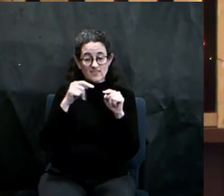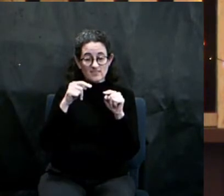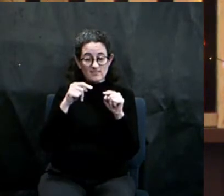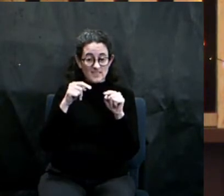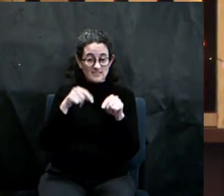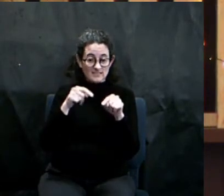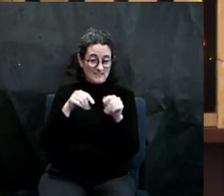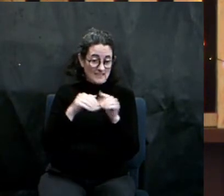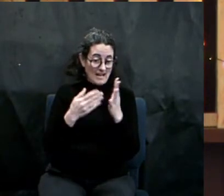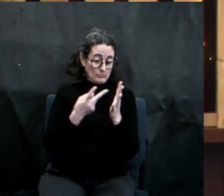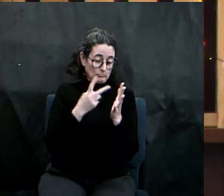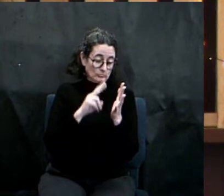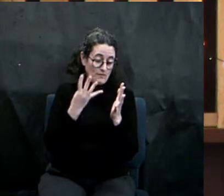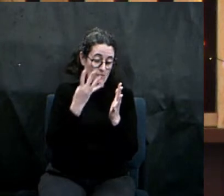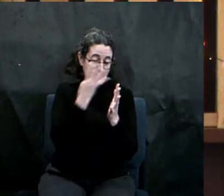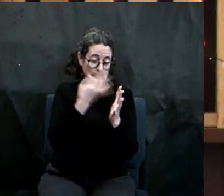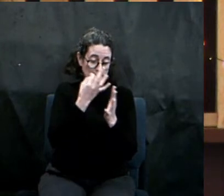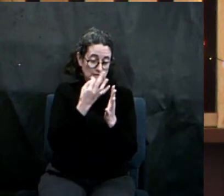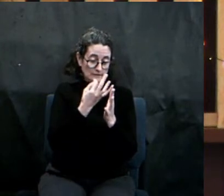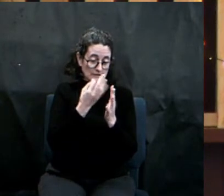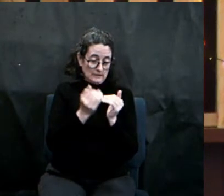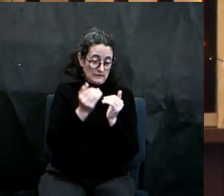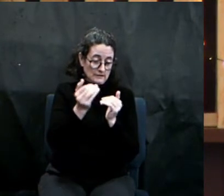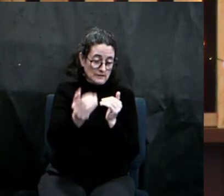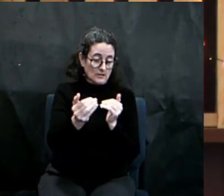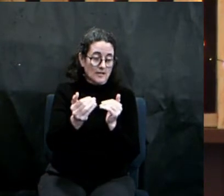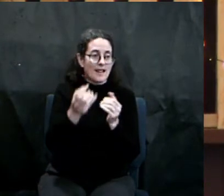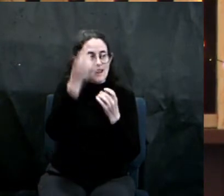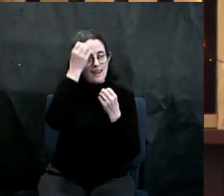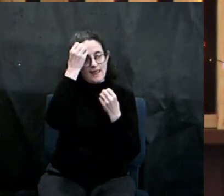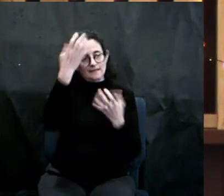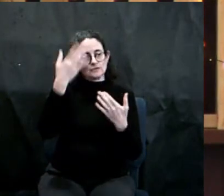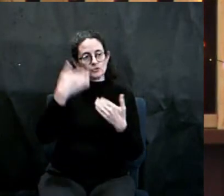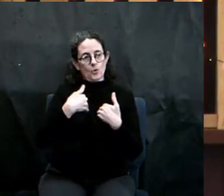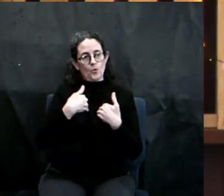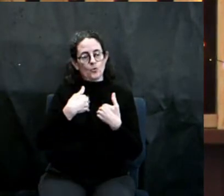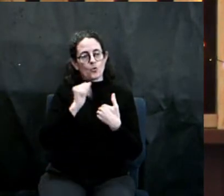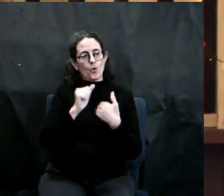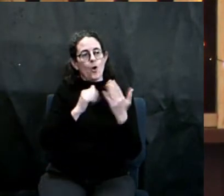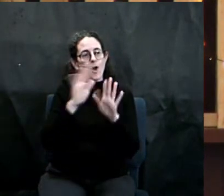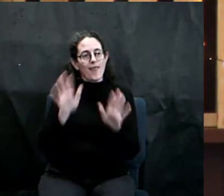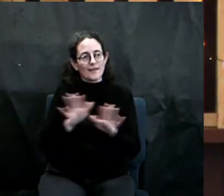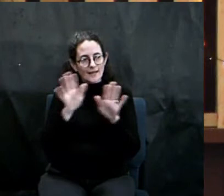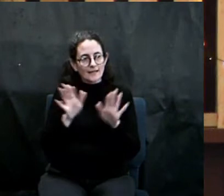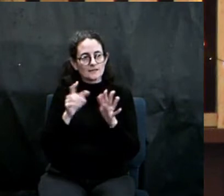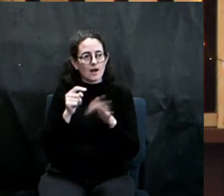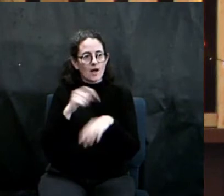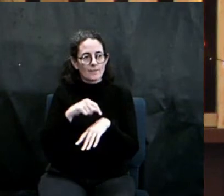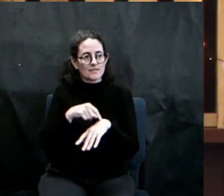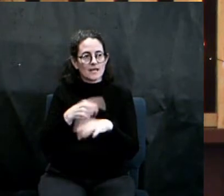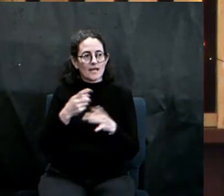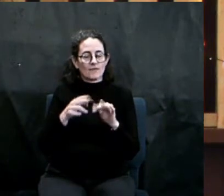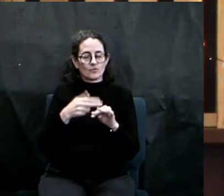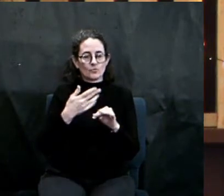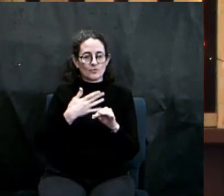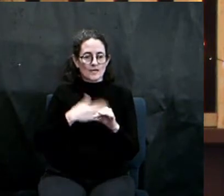hours today, right through to about this time tomorrow, to let us know if you have holiday dates that you need to block out or changes that you need to make to the roster. It